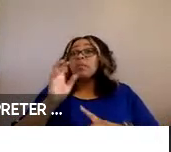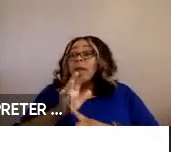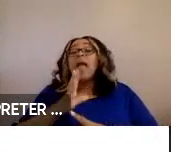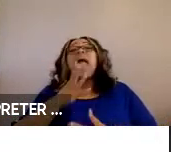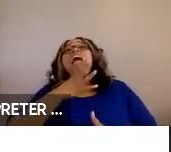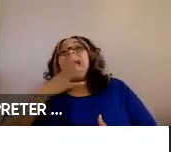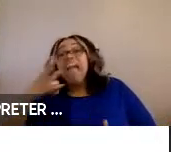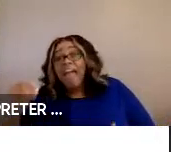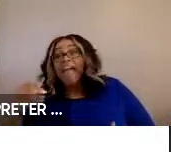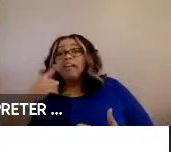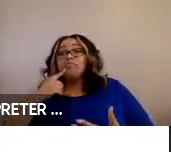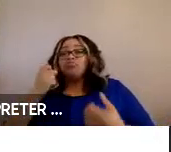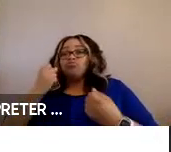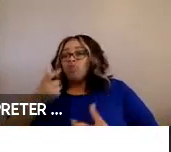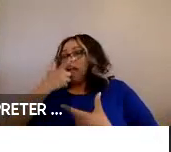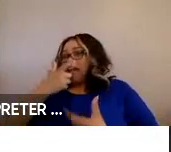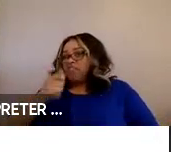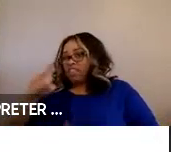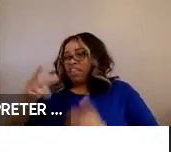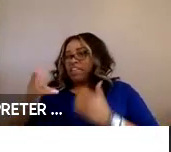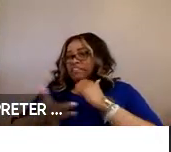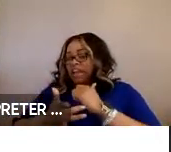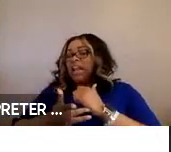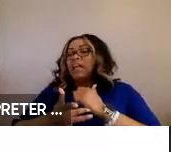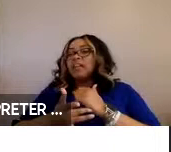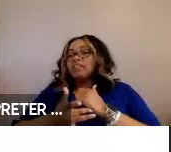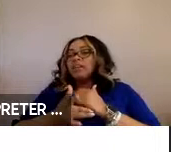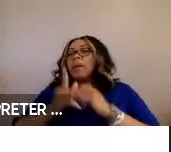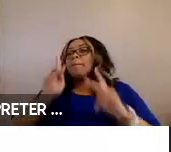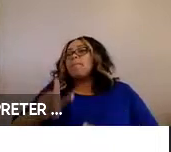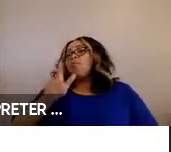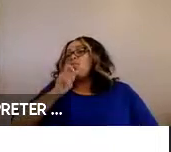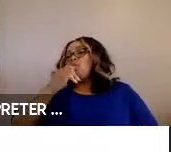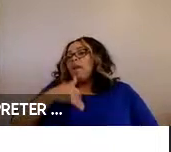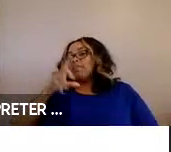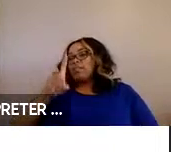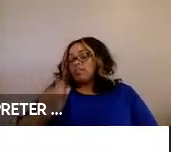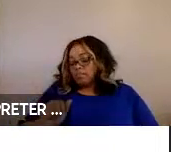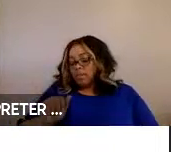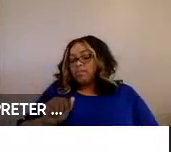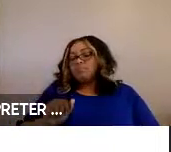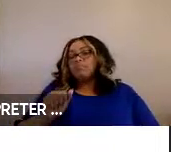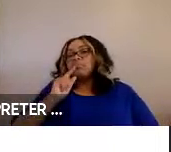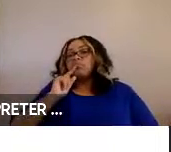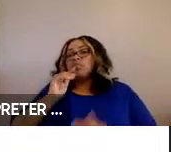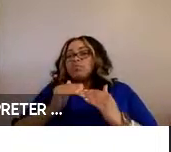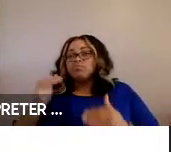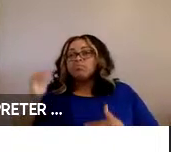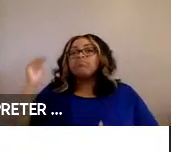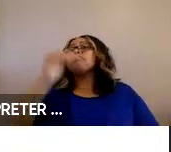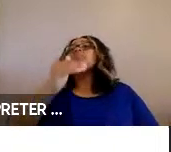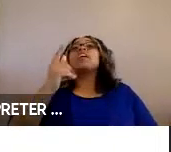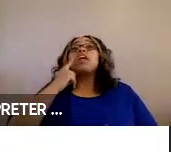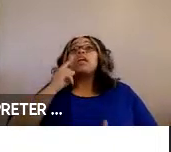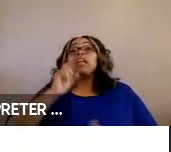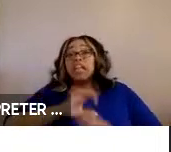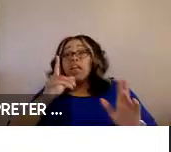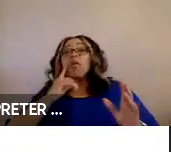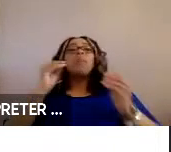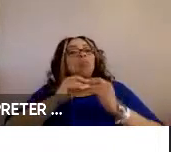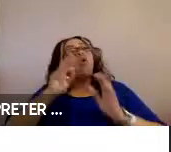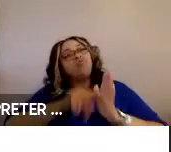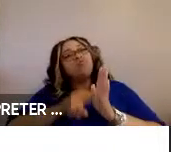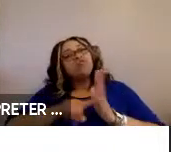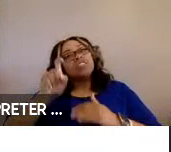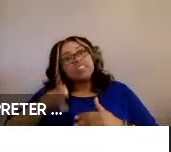as well as a strong interest in this technology among persons with disability. Looking ahead, it's clear that additional research must be